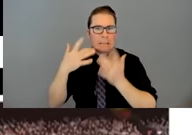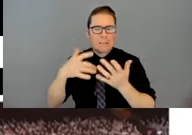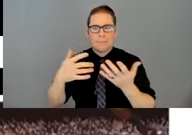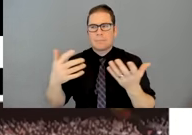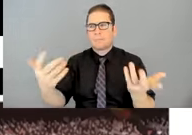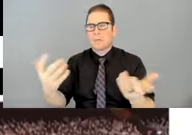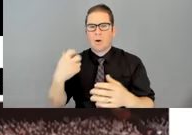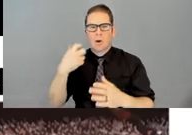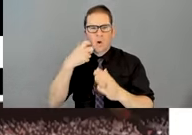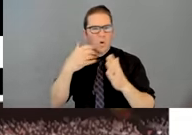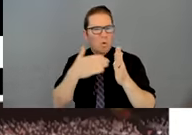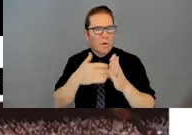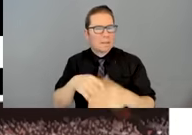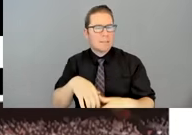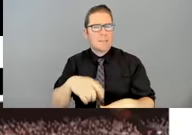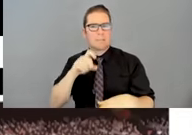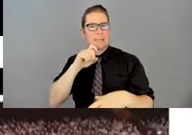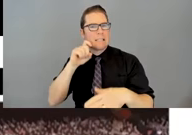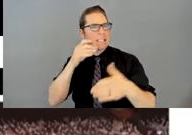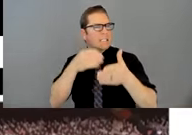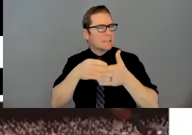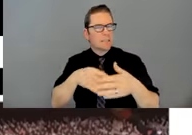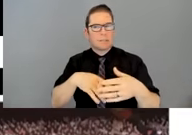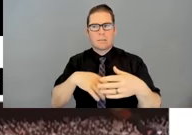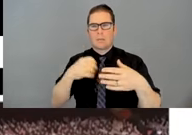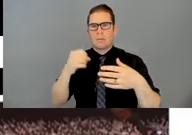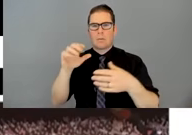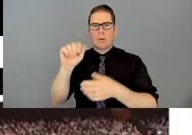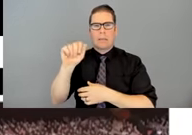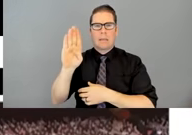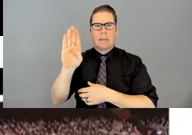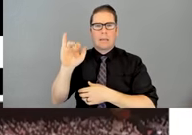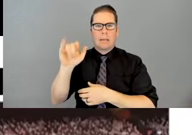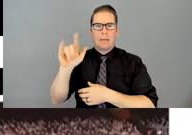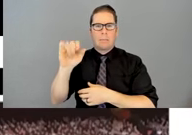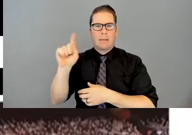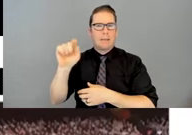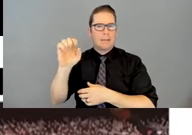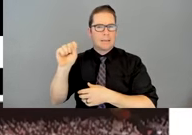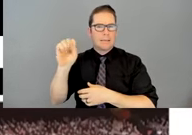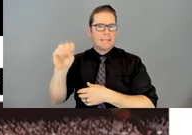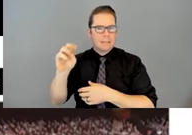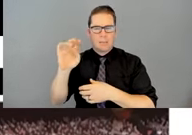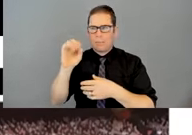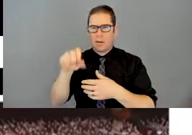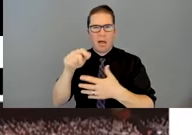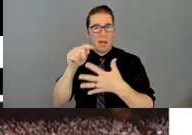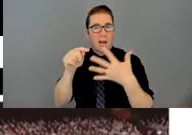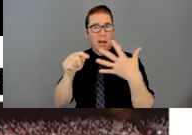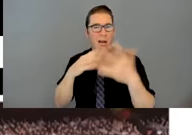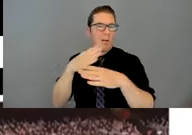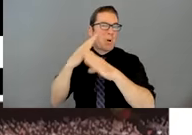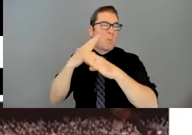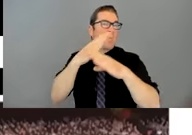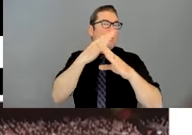sexism, ableism, xenophobia, right? All of those things that get in the way. And so